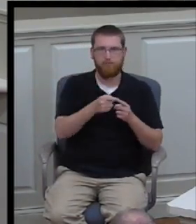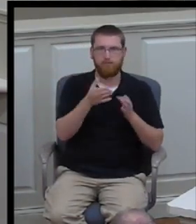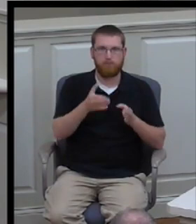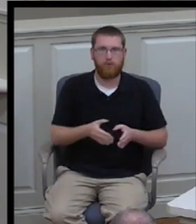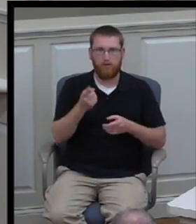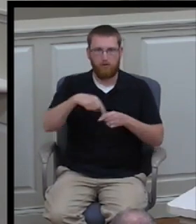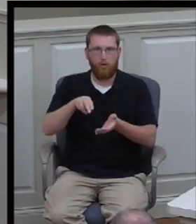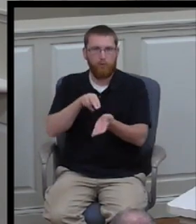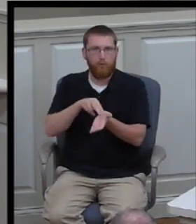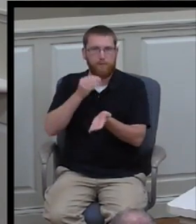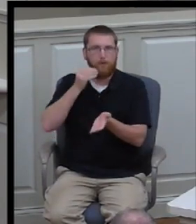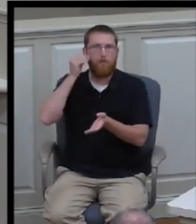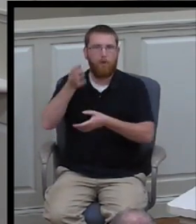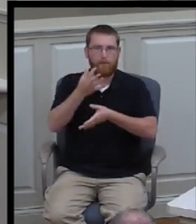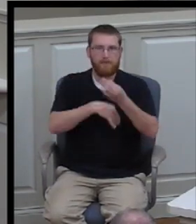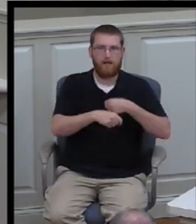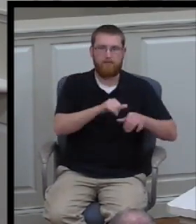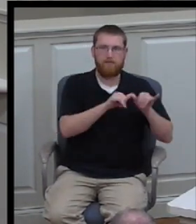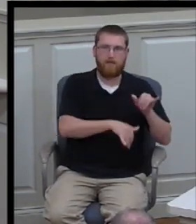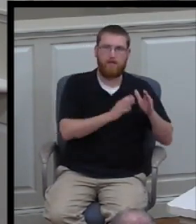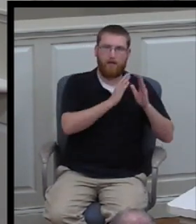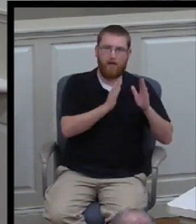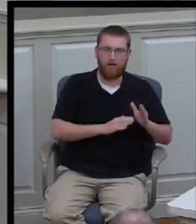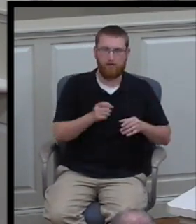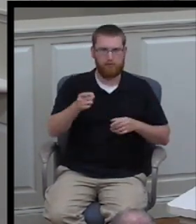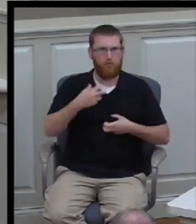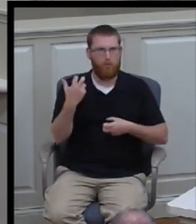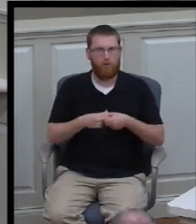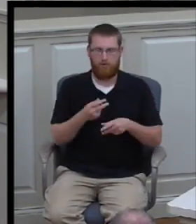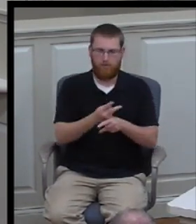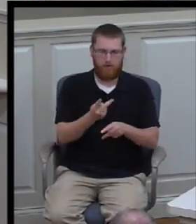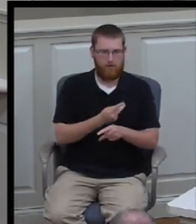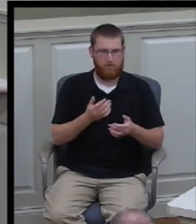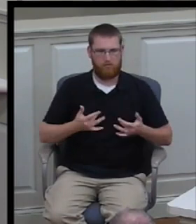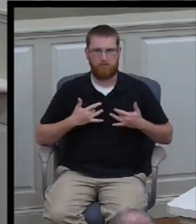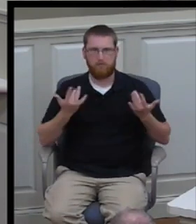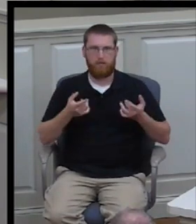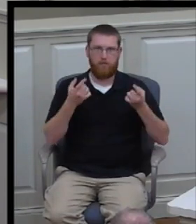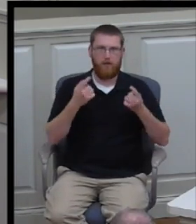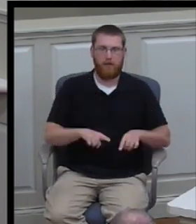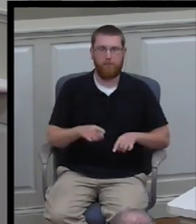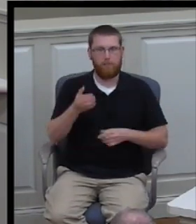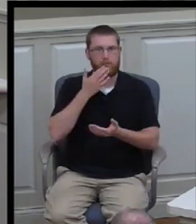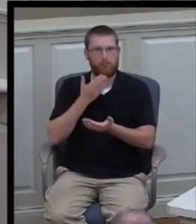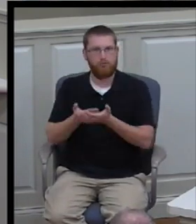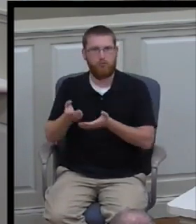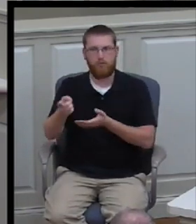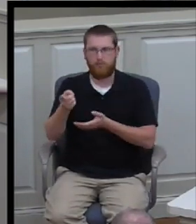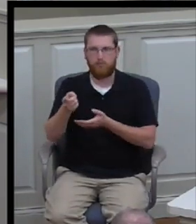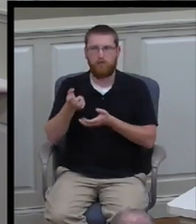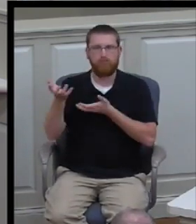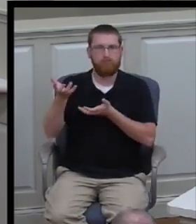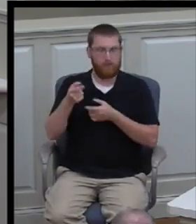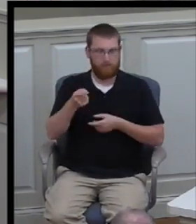thing. It's a difficult thing to try to figure it out, but you're trying to do that, and I think that's good. Yes. And we work with the city